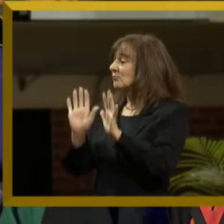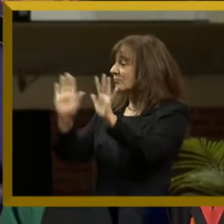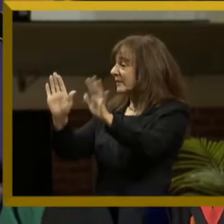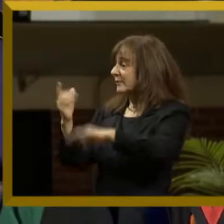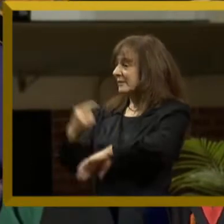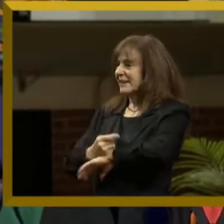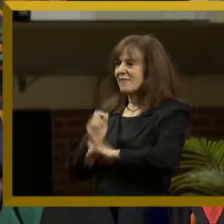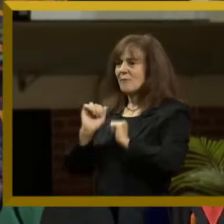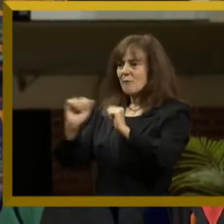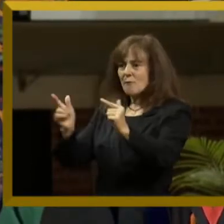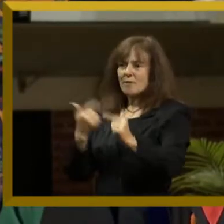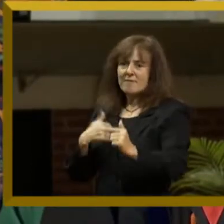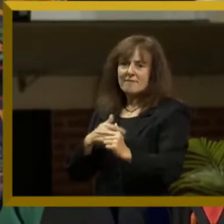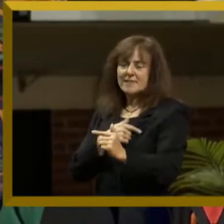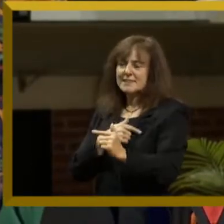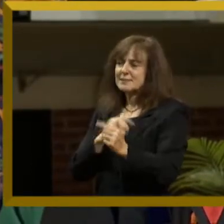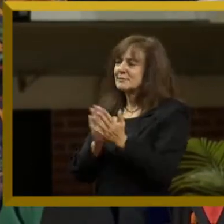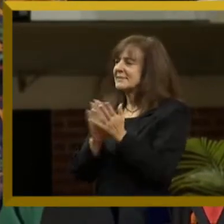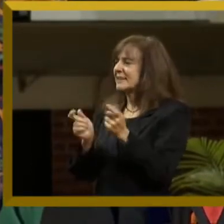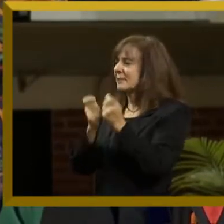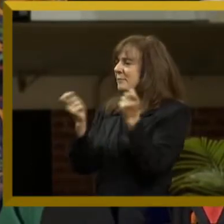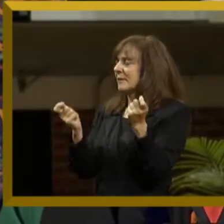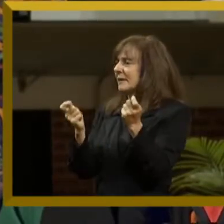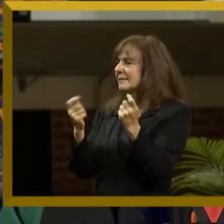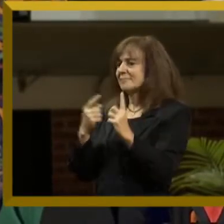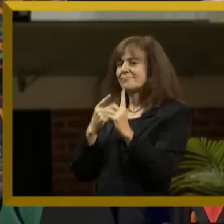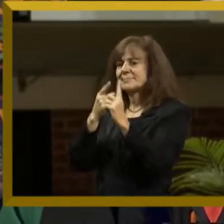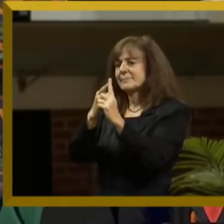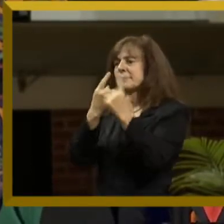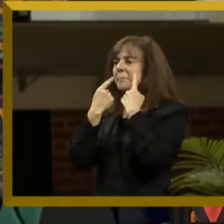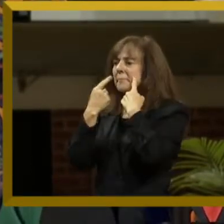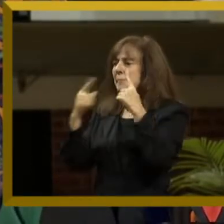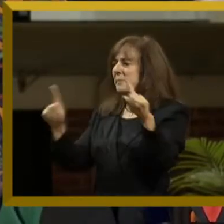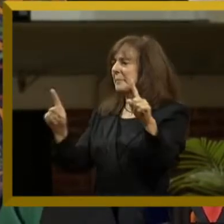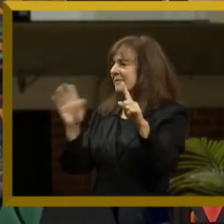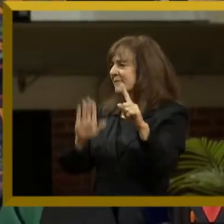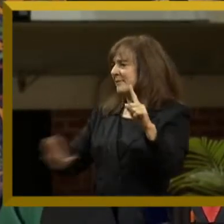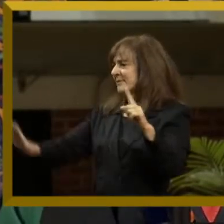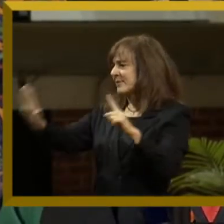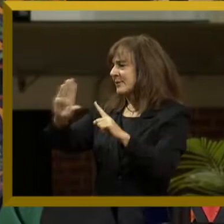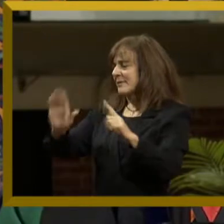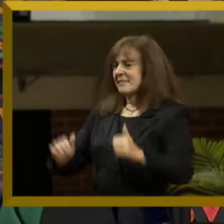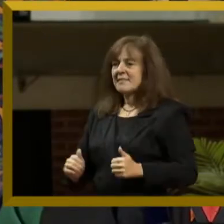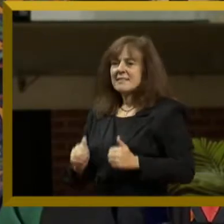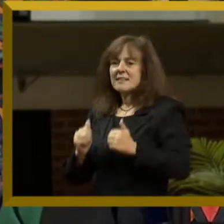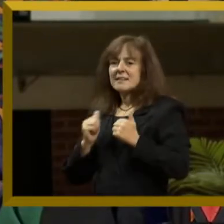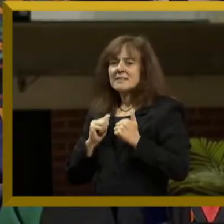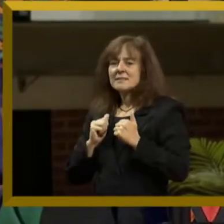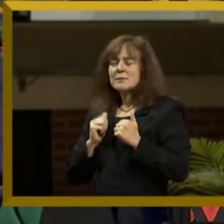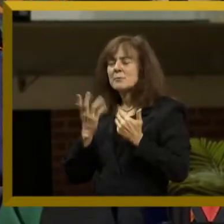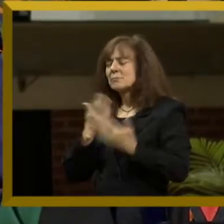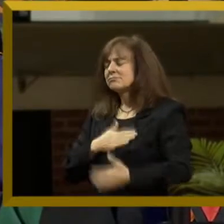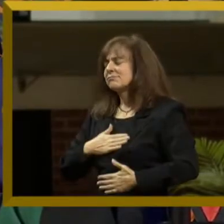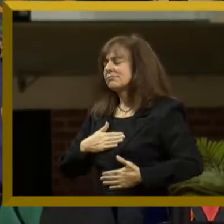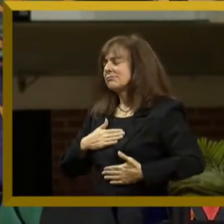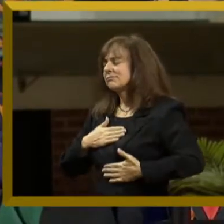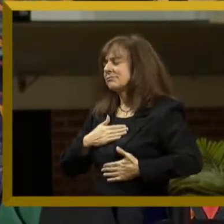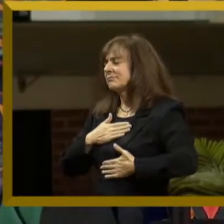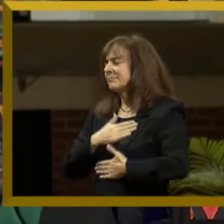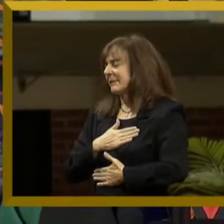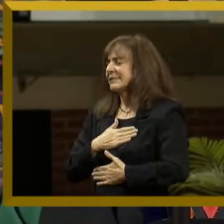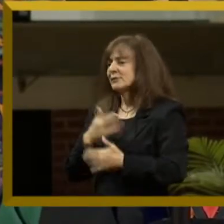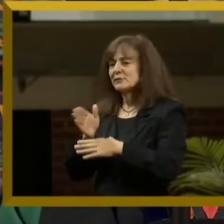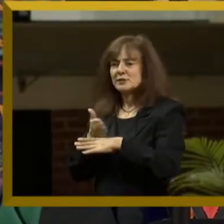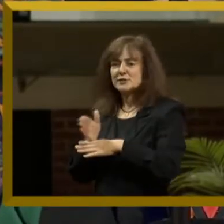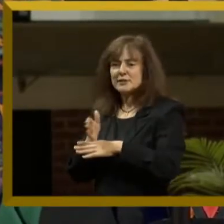for all of us, and we celebrate this milestone in your lives. It's such a pleasure to share this occasion with